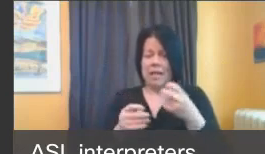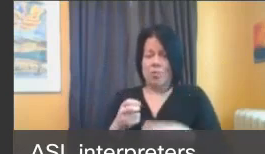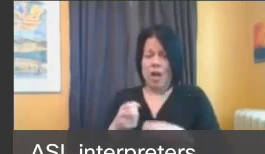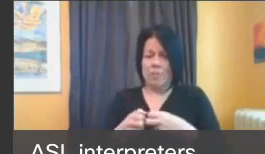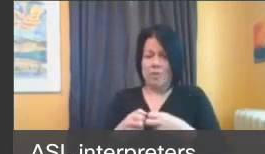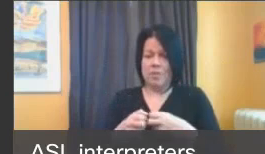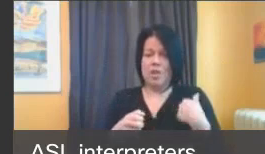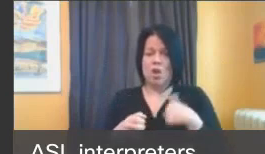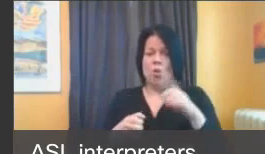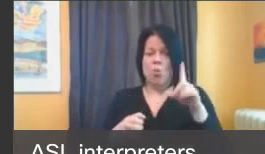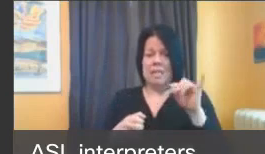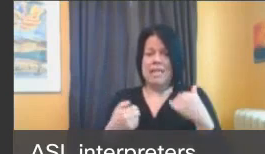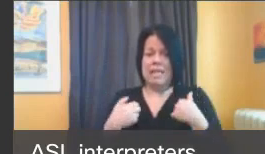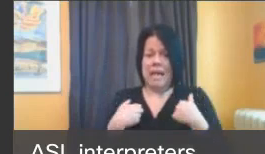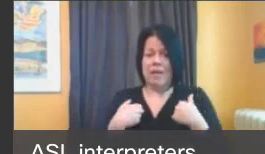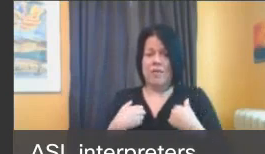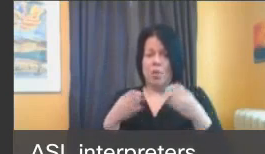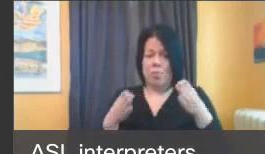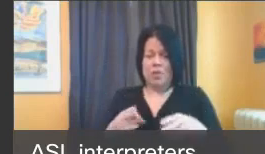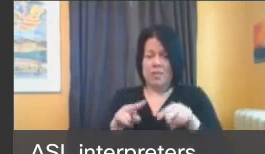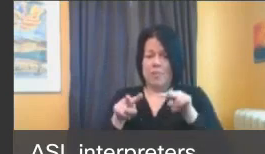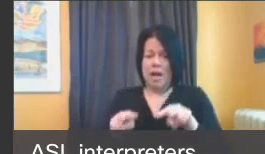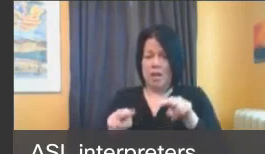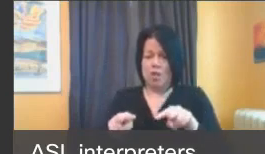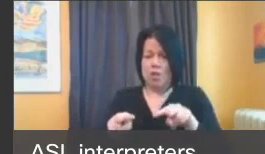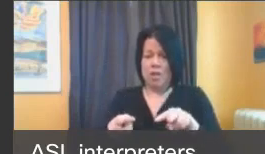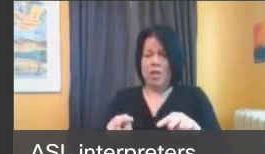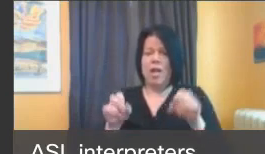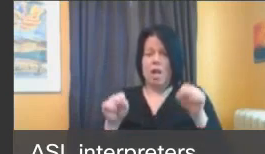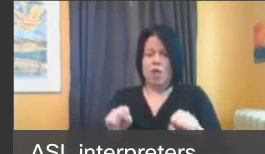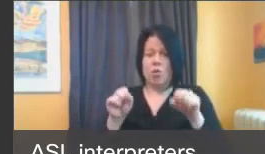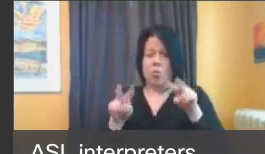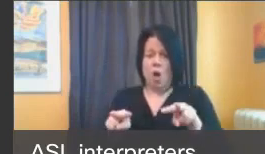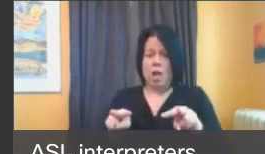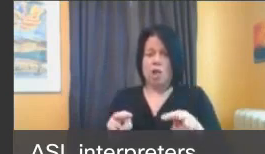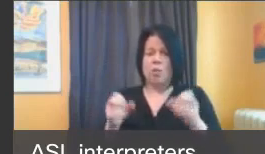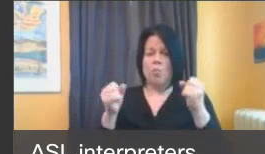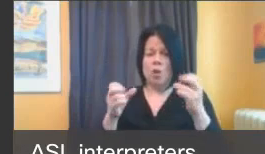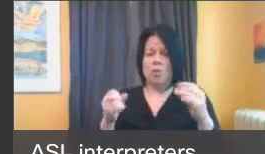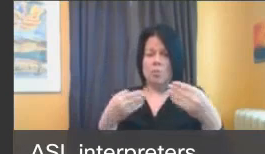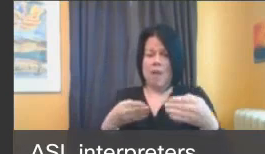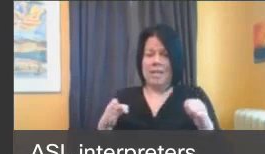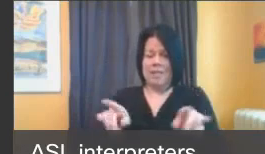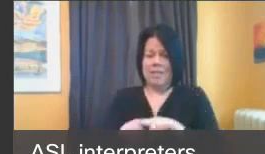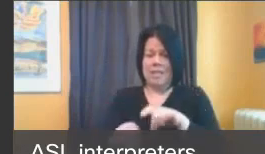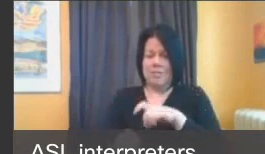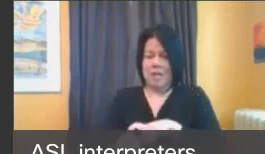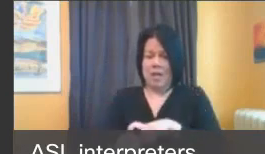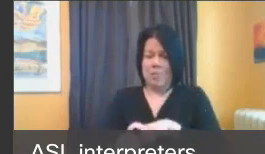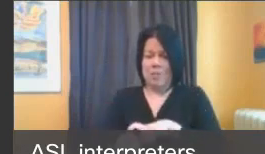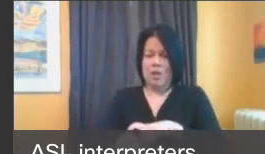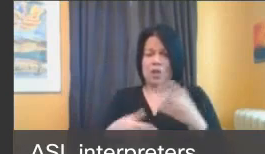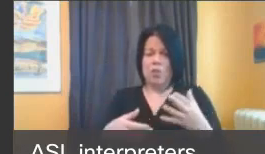have a security guard monitoring, and you could monitor multiple boxes at the same time on video. So whereas you might have one